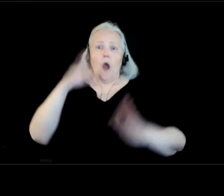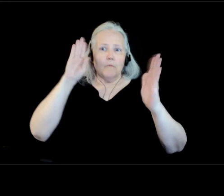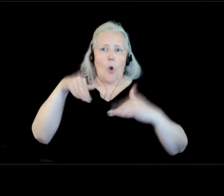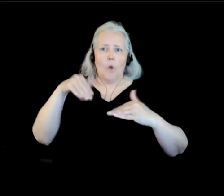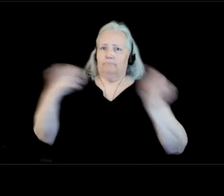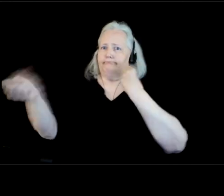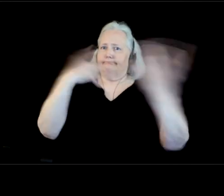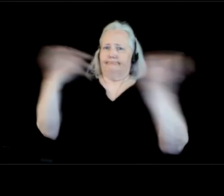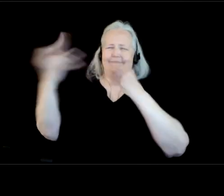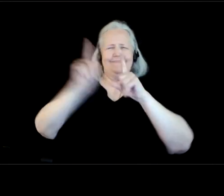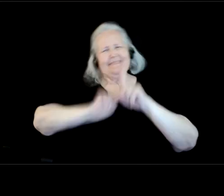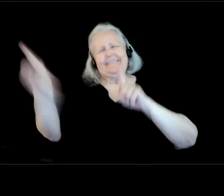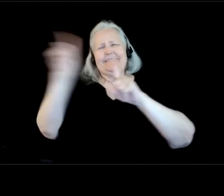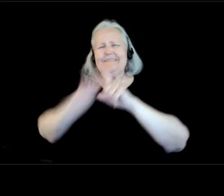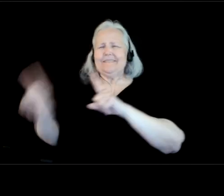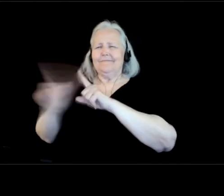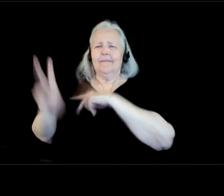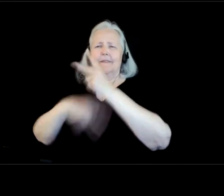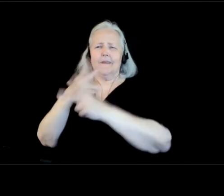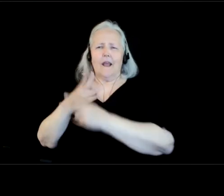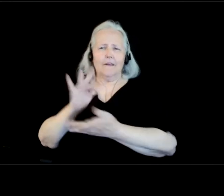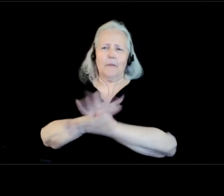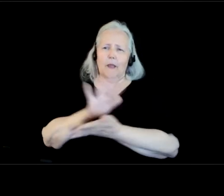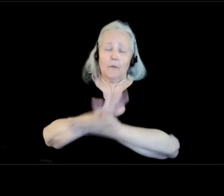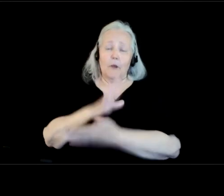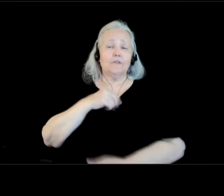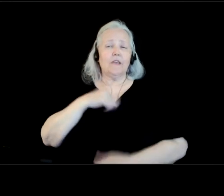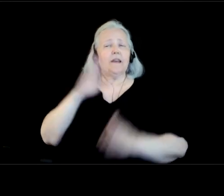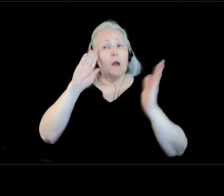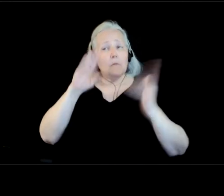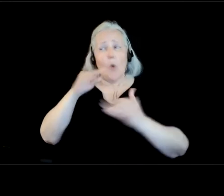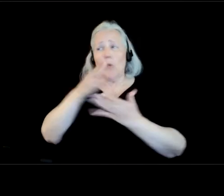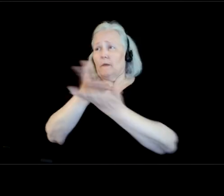papers. And I'm really hoping that people are thinking,